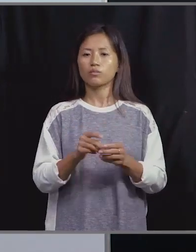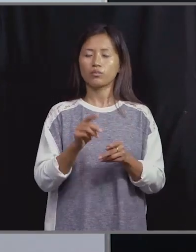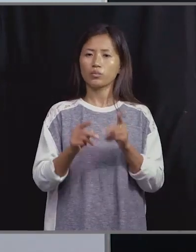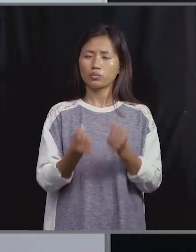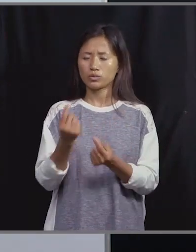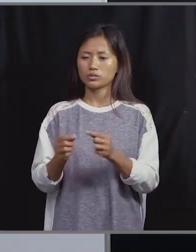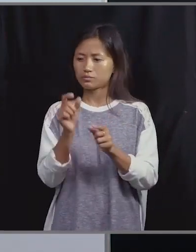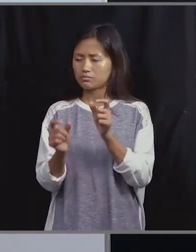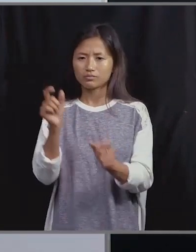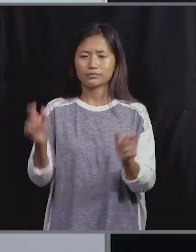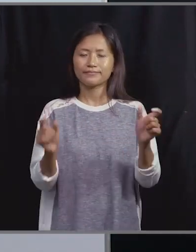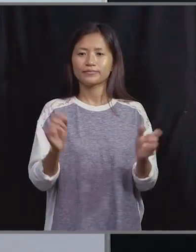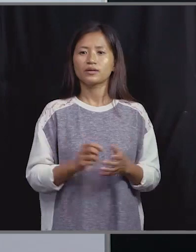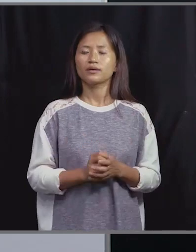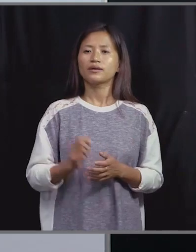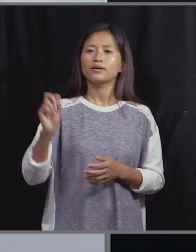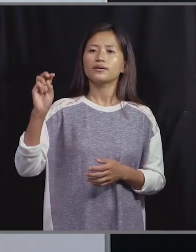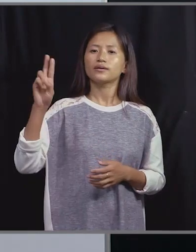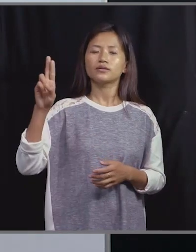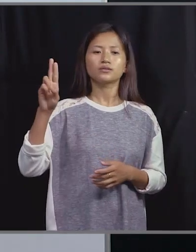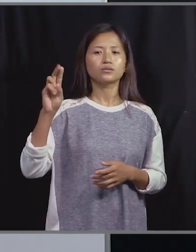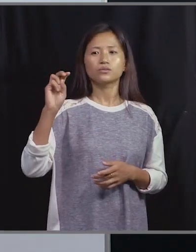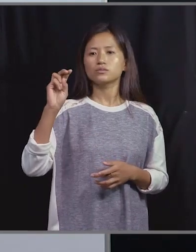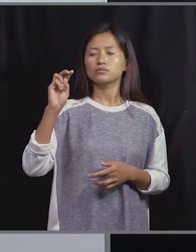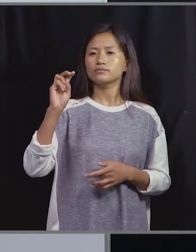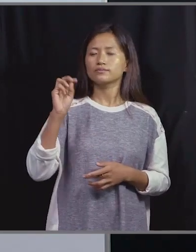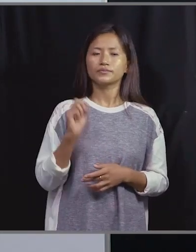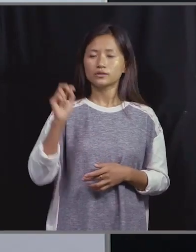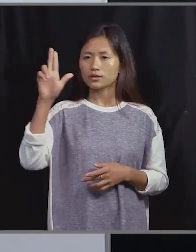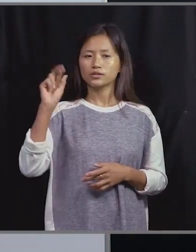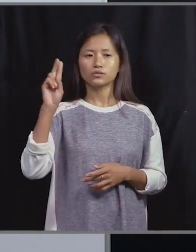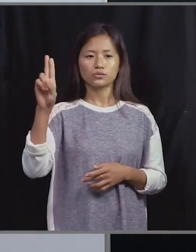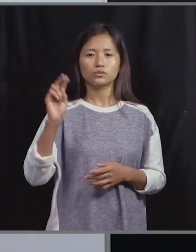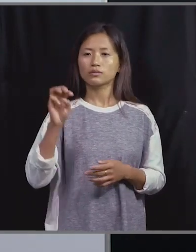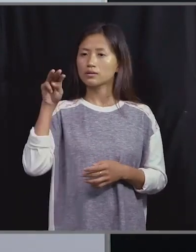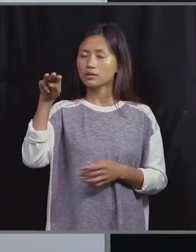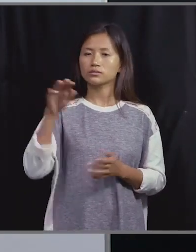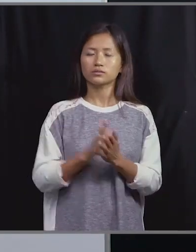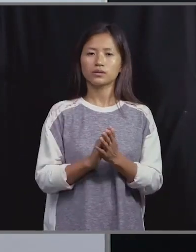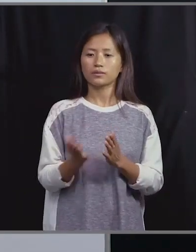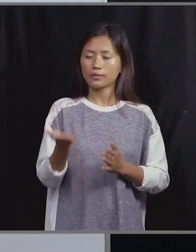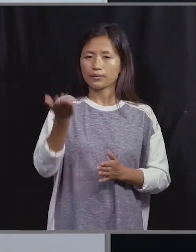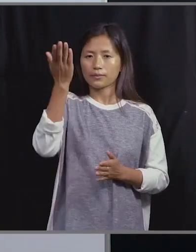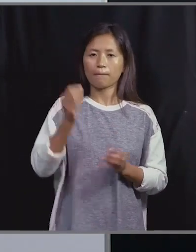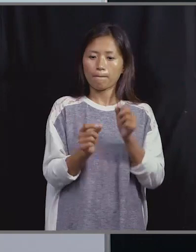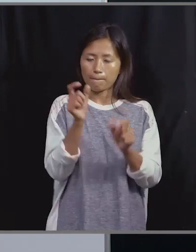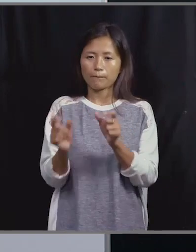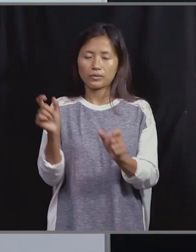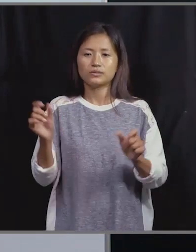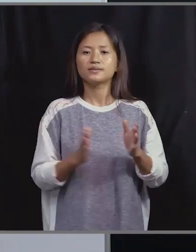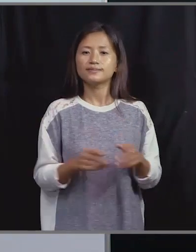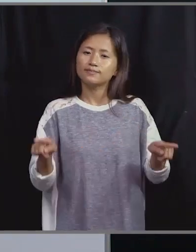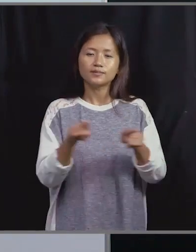from 3,000 to 82,000 people, which means there was a huge increase even in population as well.